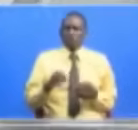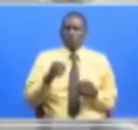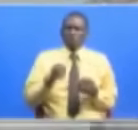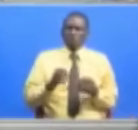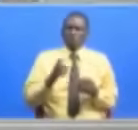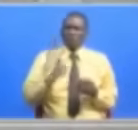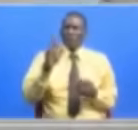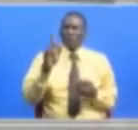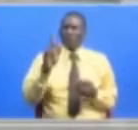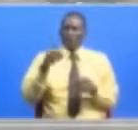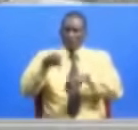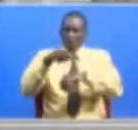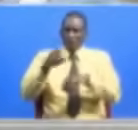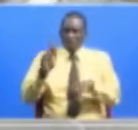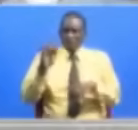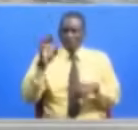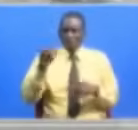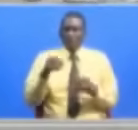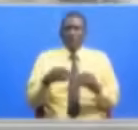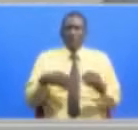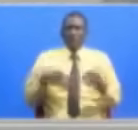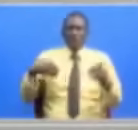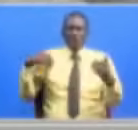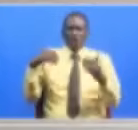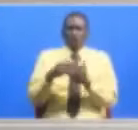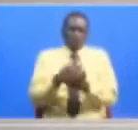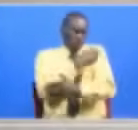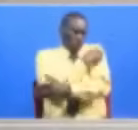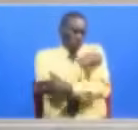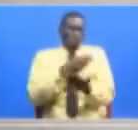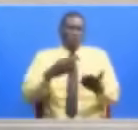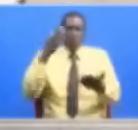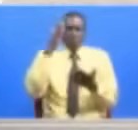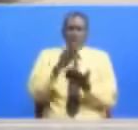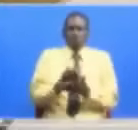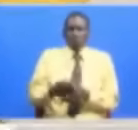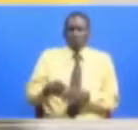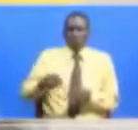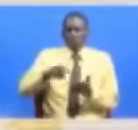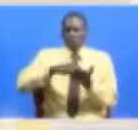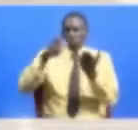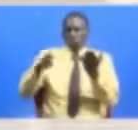journey from the spot he was picked up to the hospital where he was dropped.